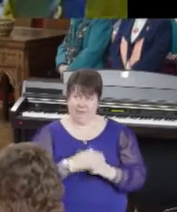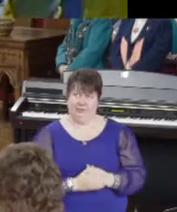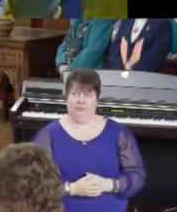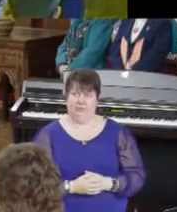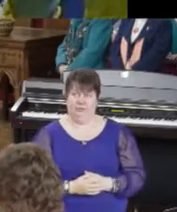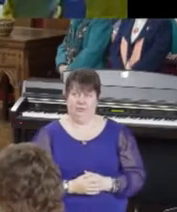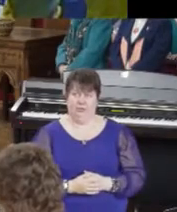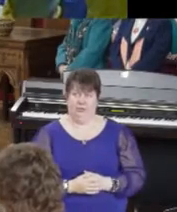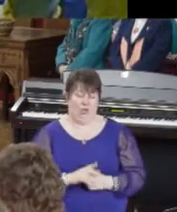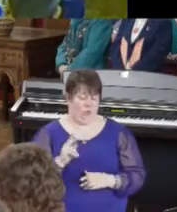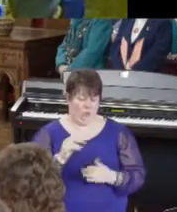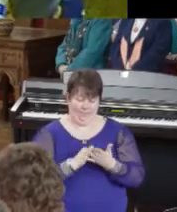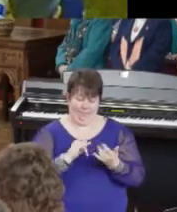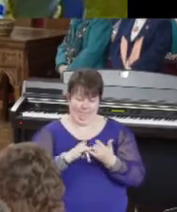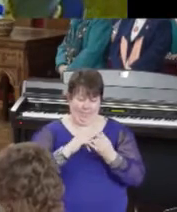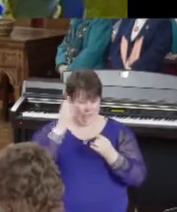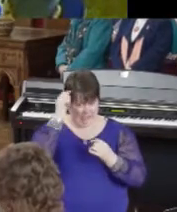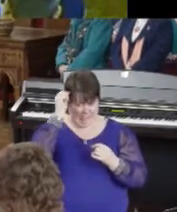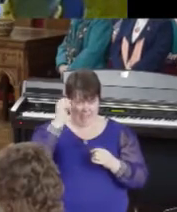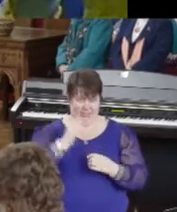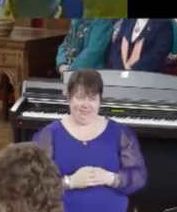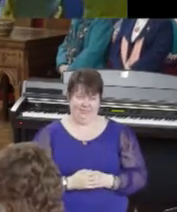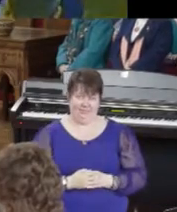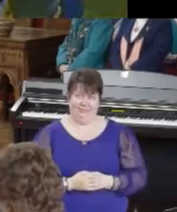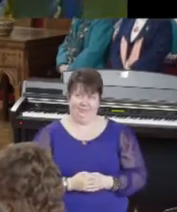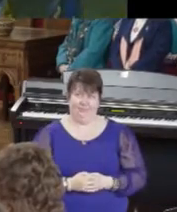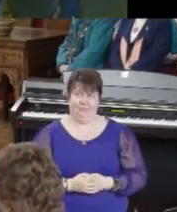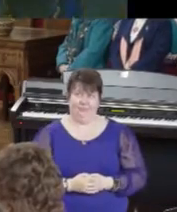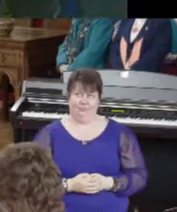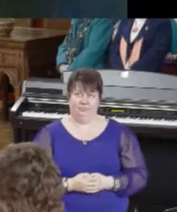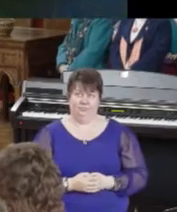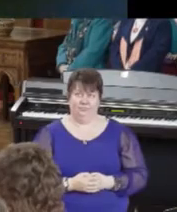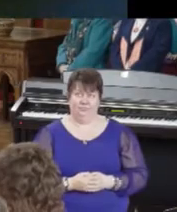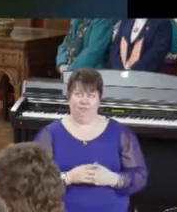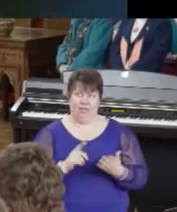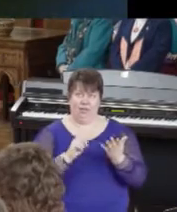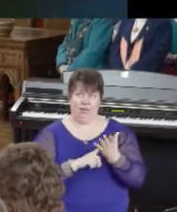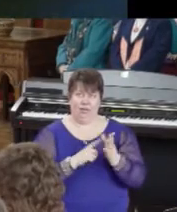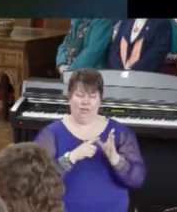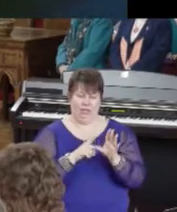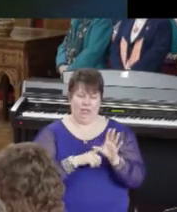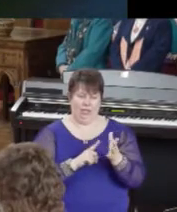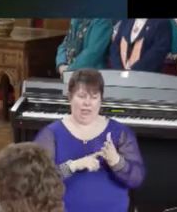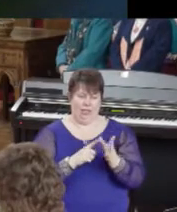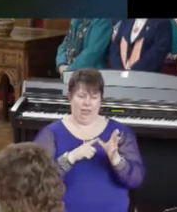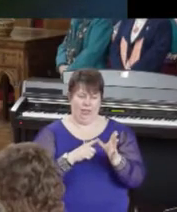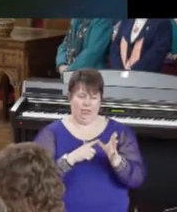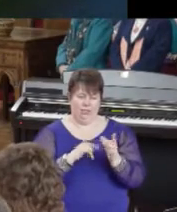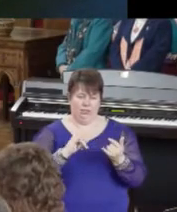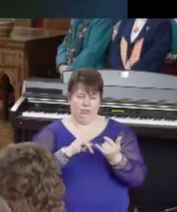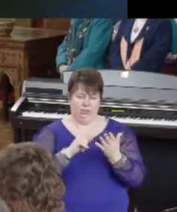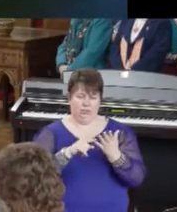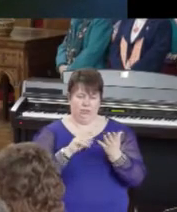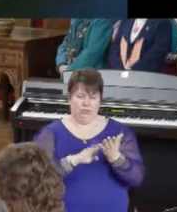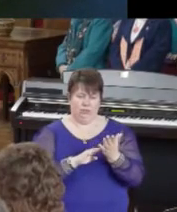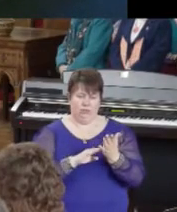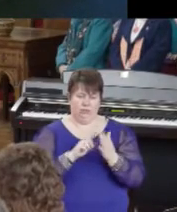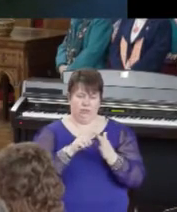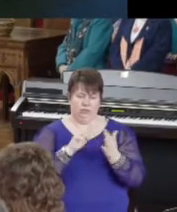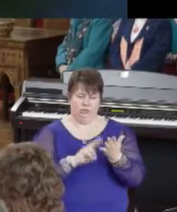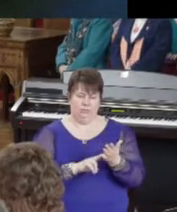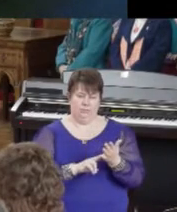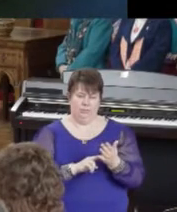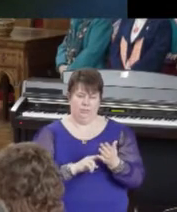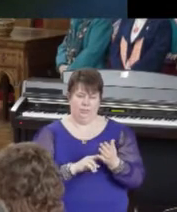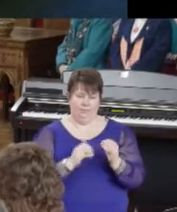I'm not going to mess up your beautiful hair. Layla, Summer, Bryce, I baptize you